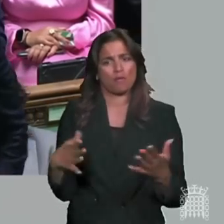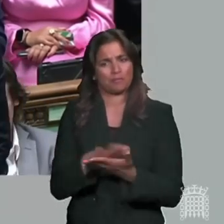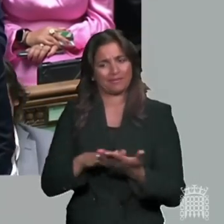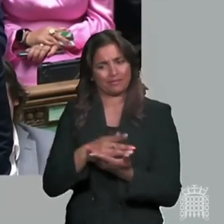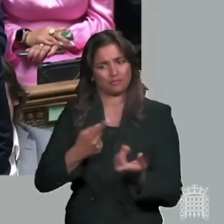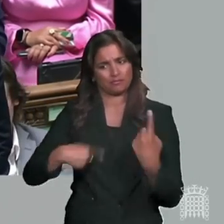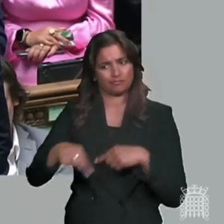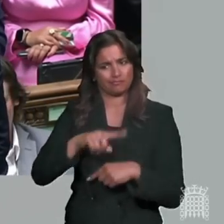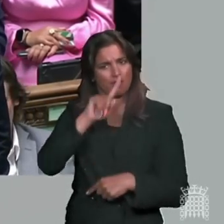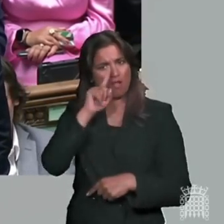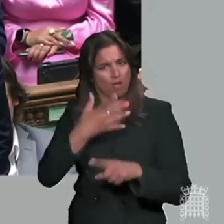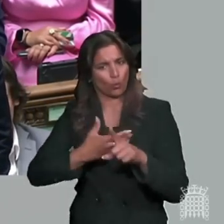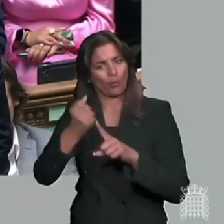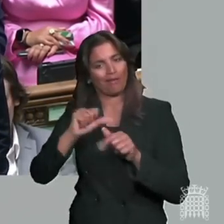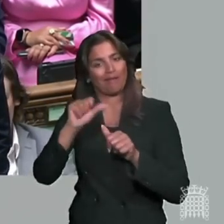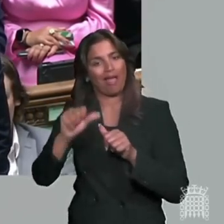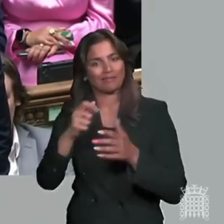the next election."